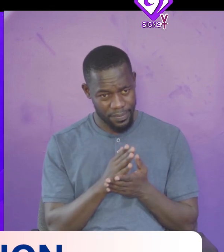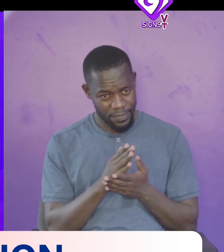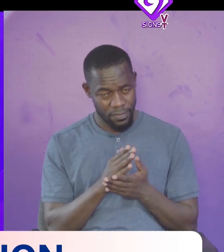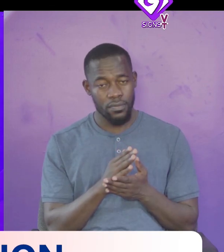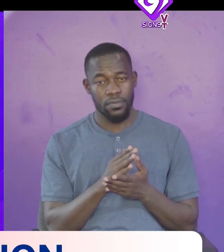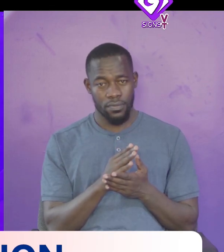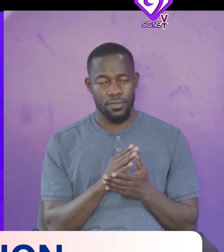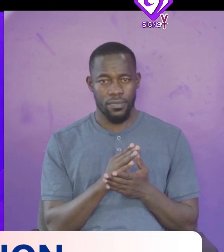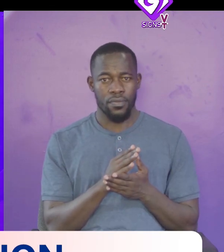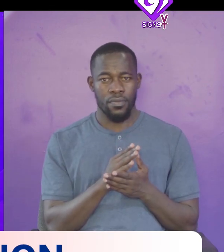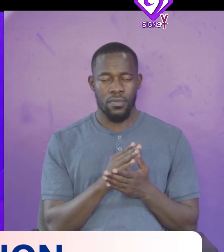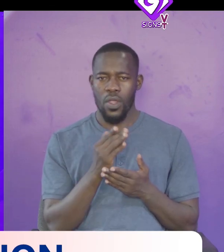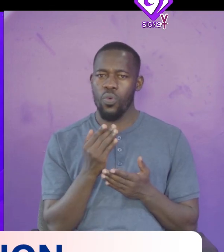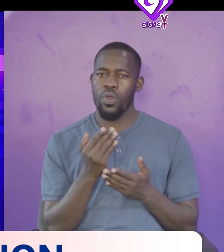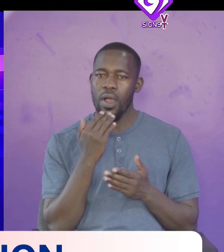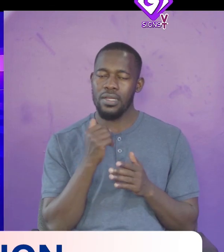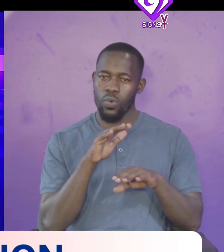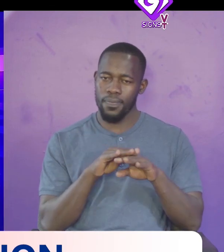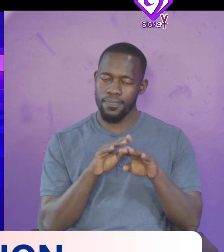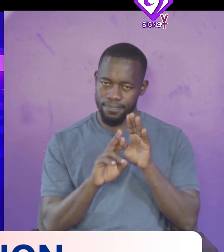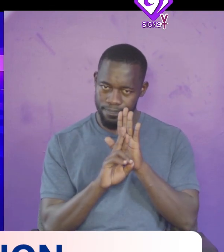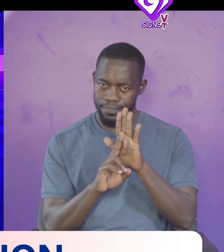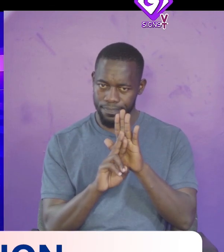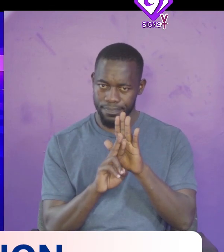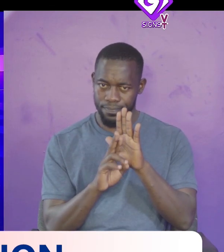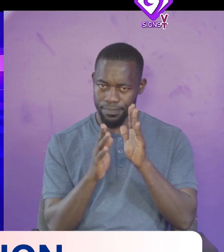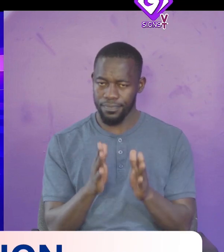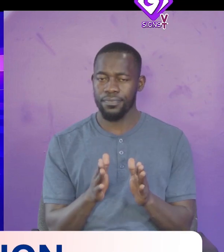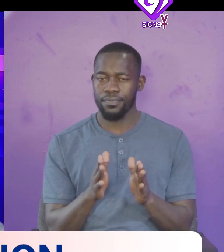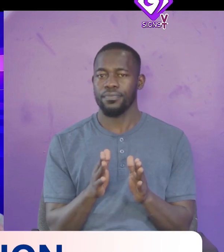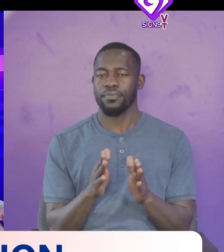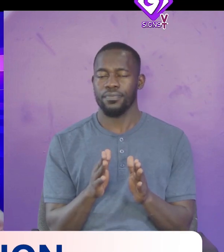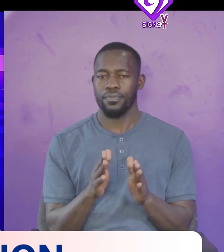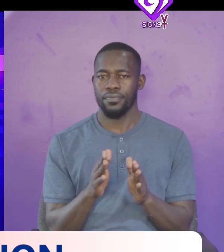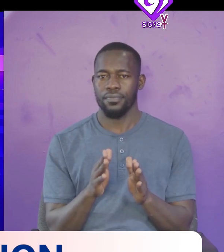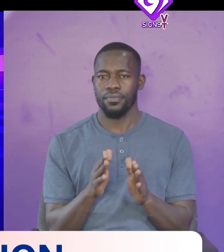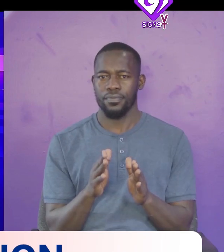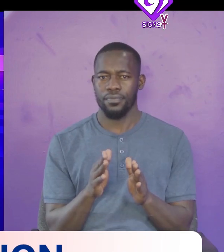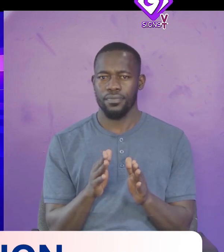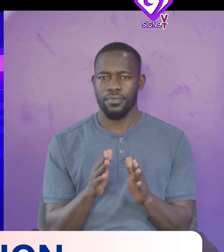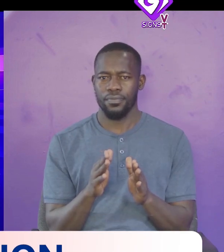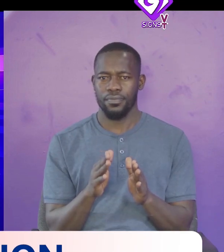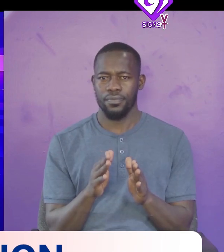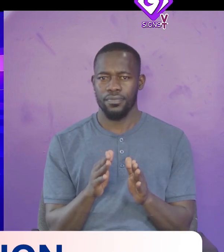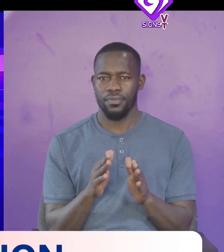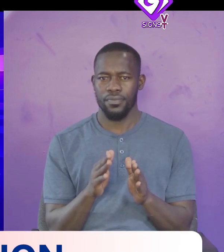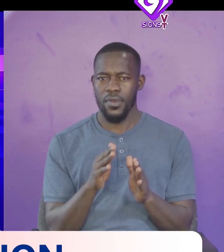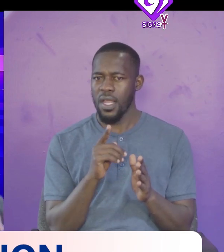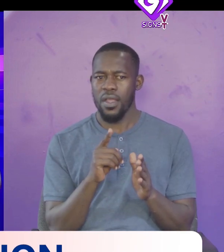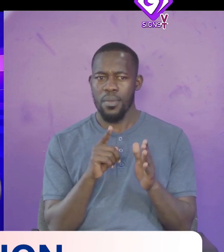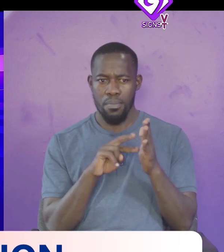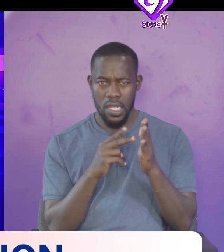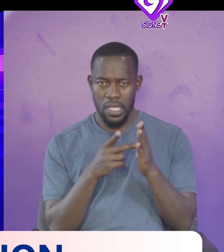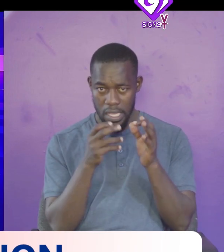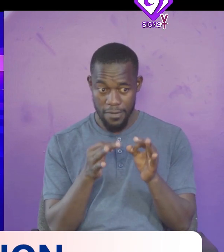the representative reform, yes, means that there is not going to be anything called nominations. The